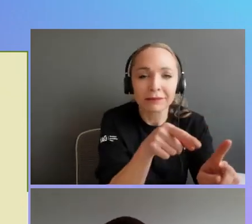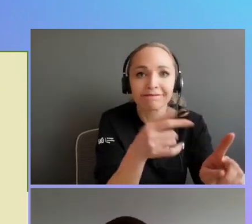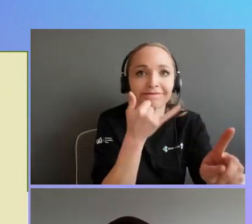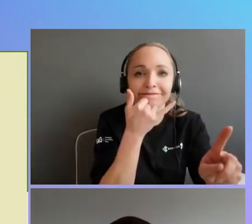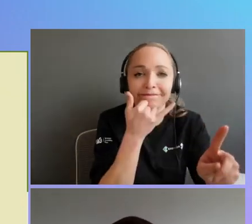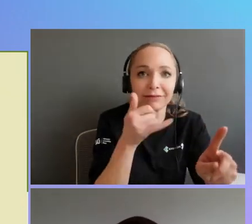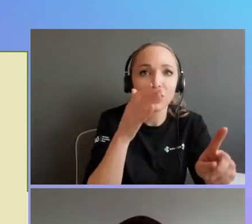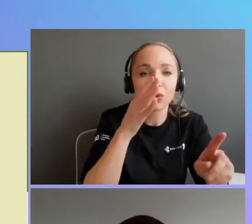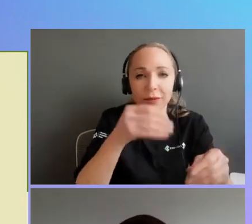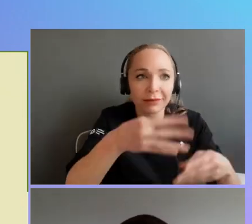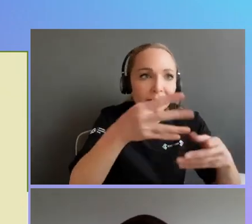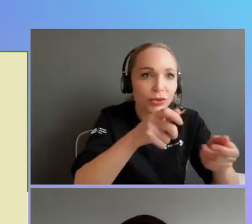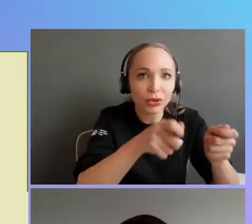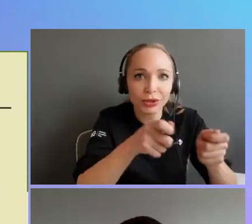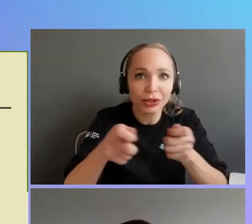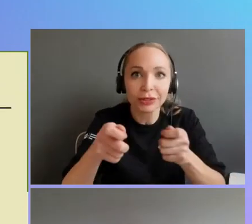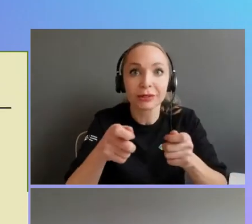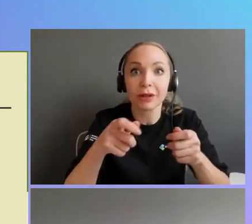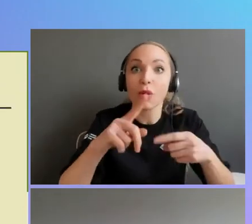To go over the